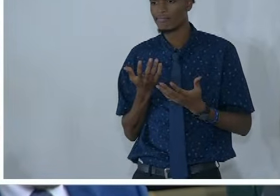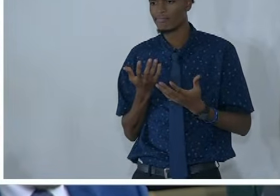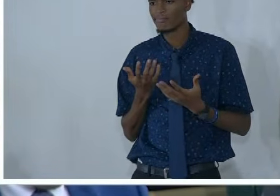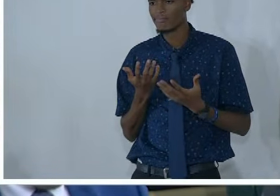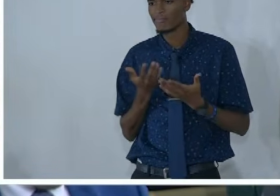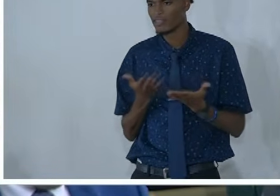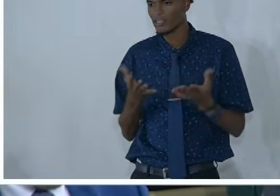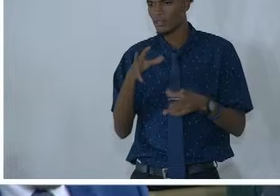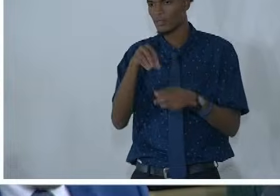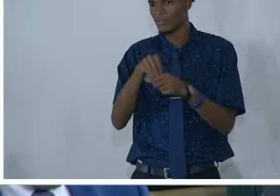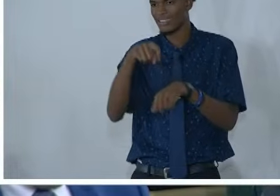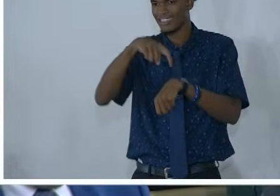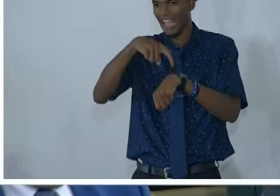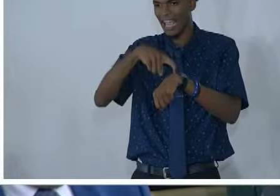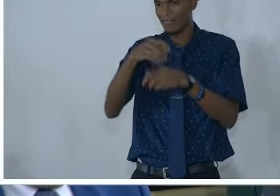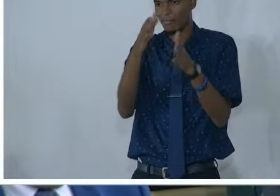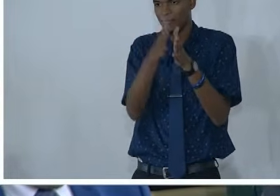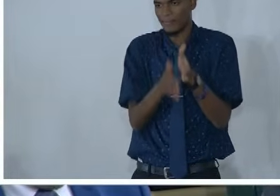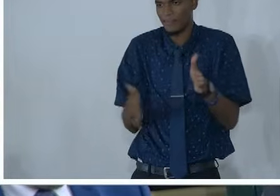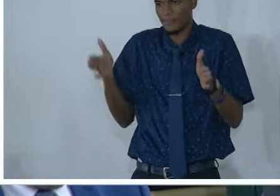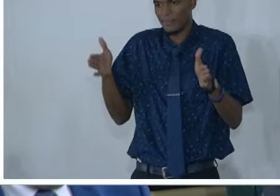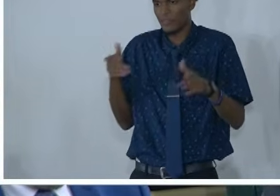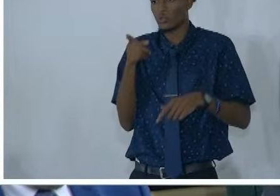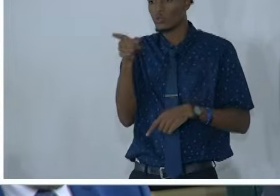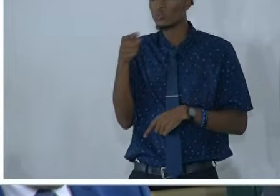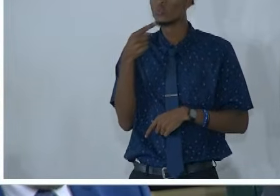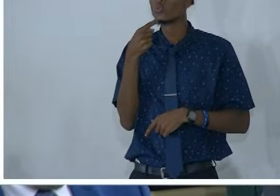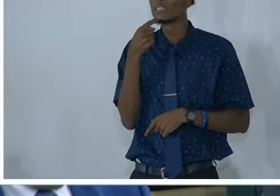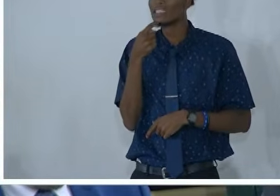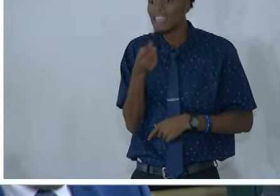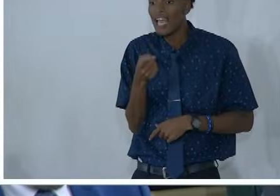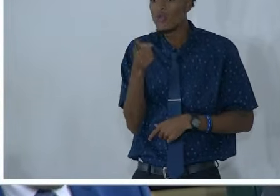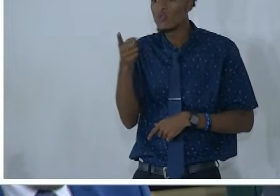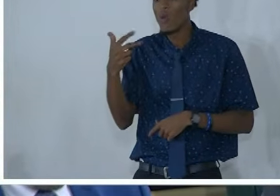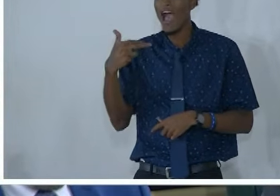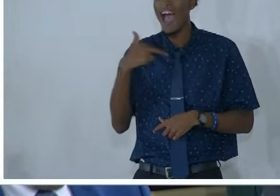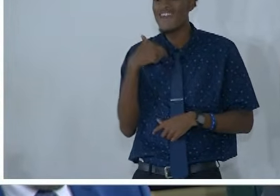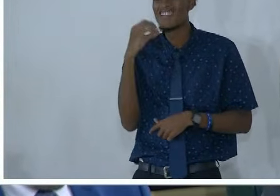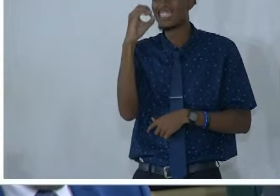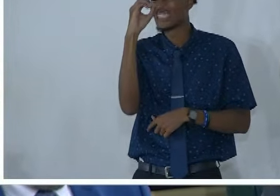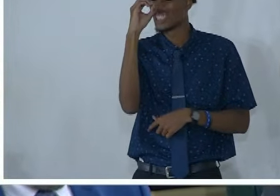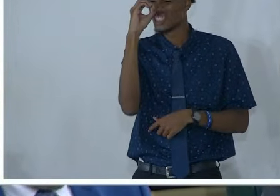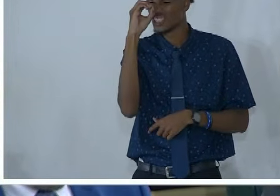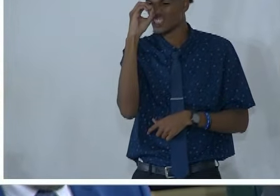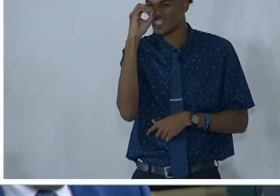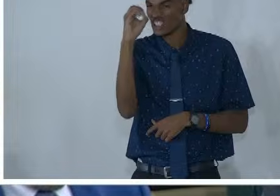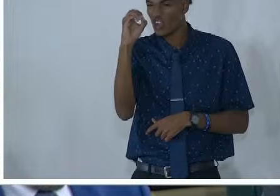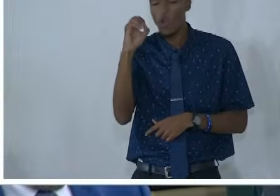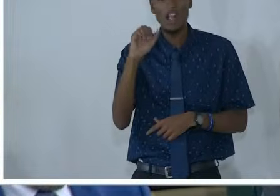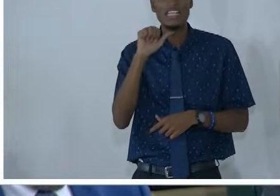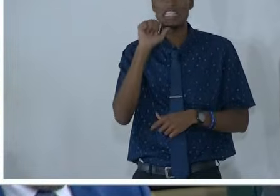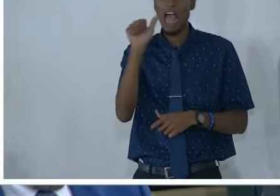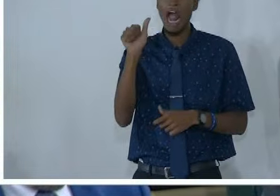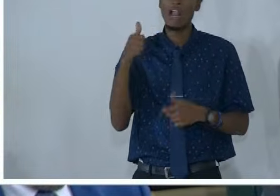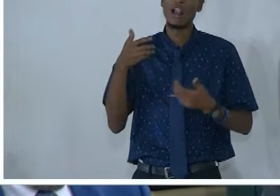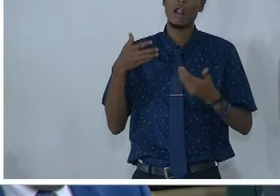the time provided, you said you had a zero tolerance